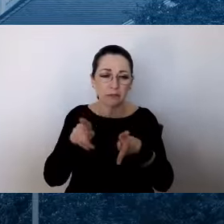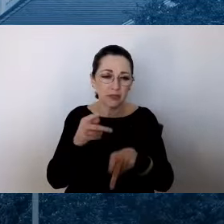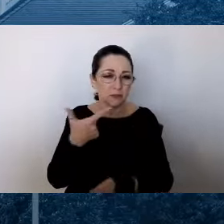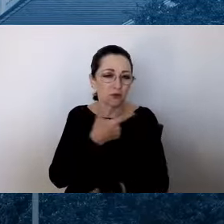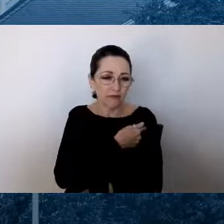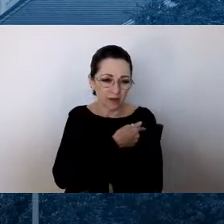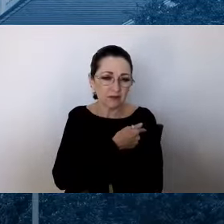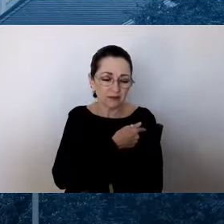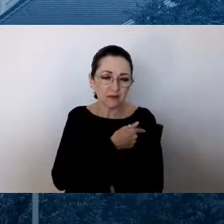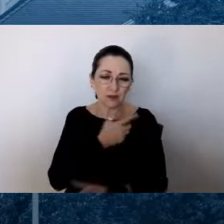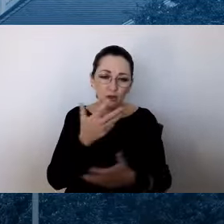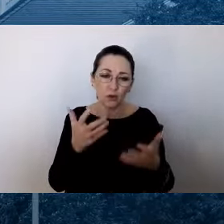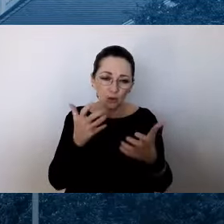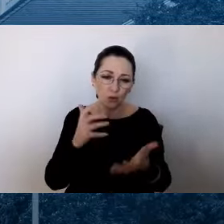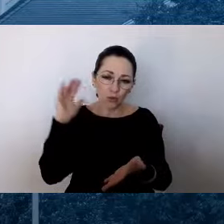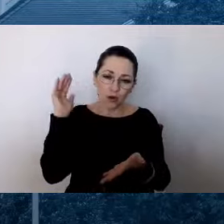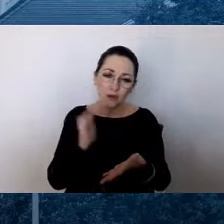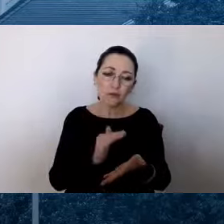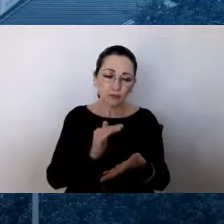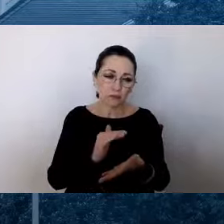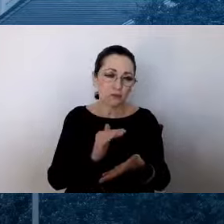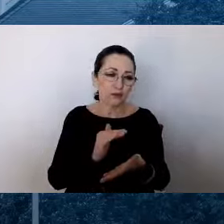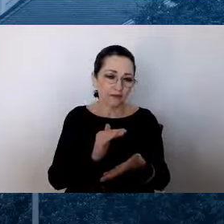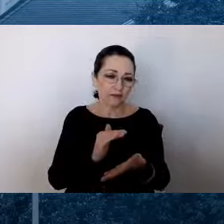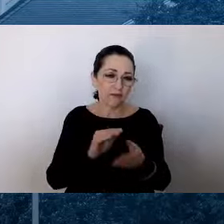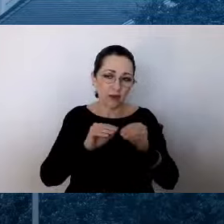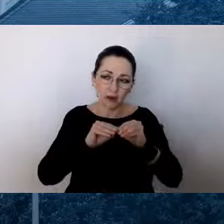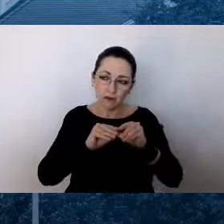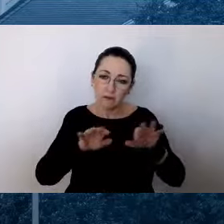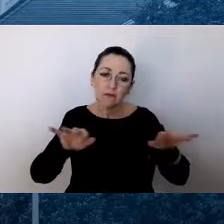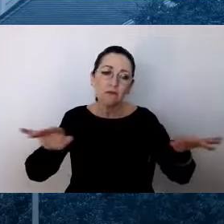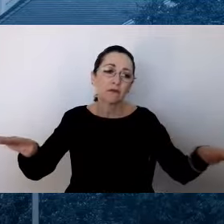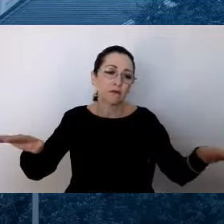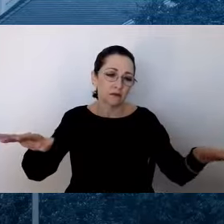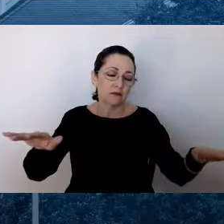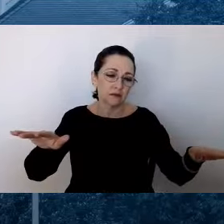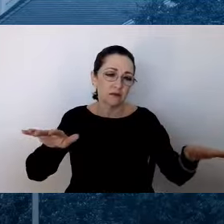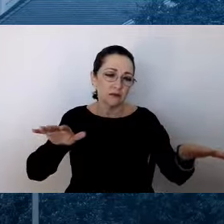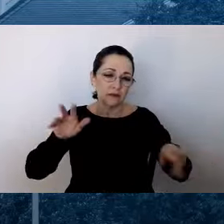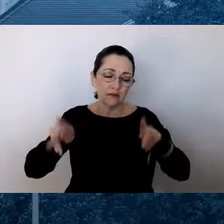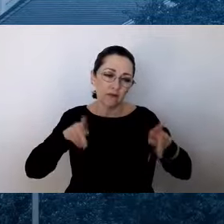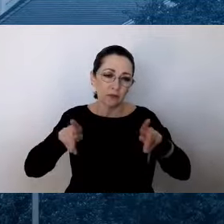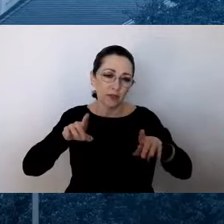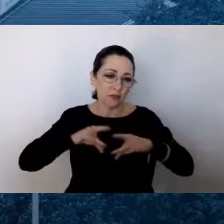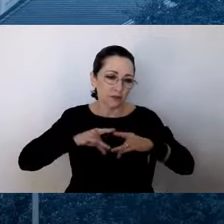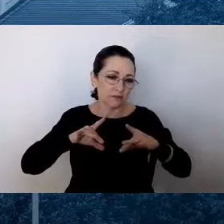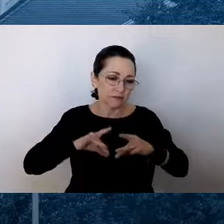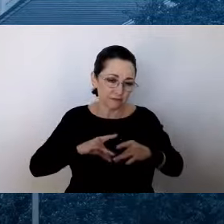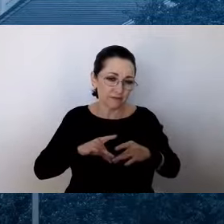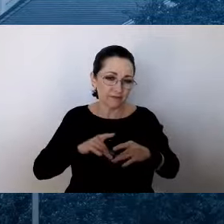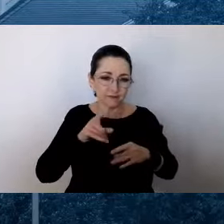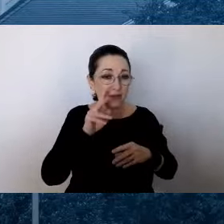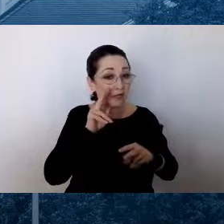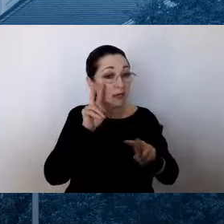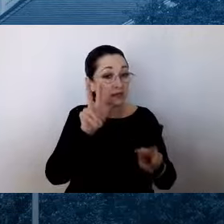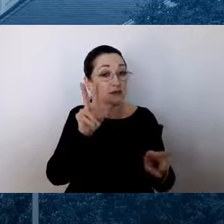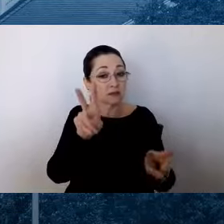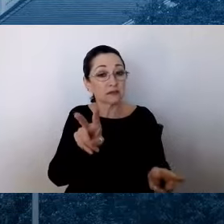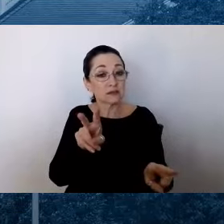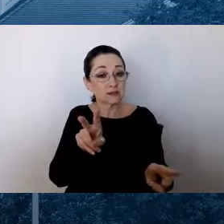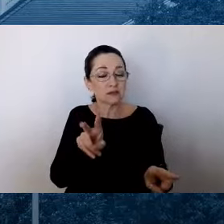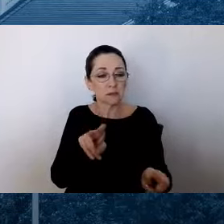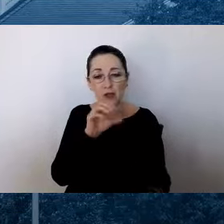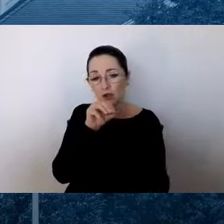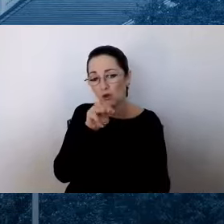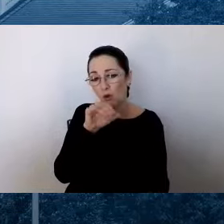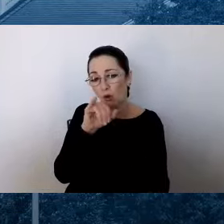prevent the continued surging of the Delta variant of COVID-19, anticipating that the